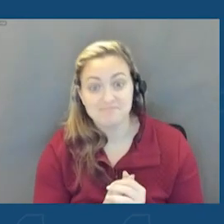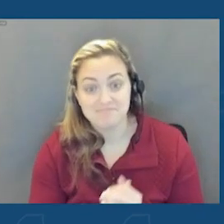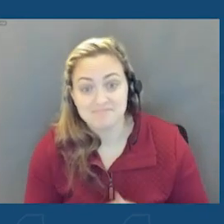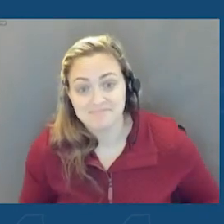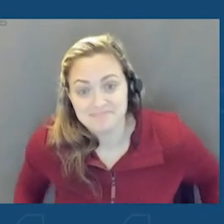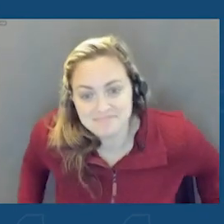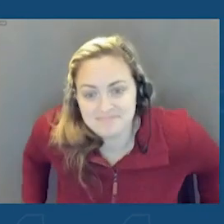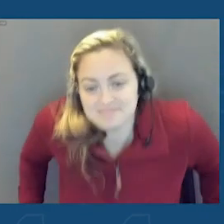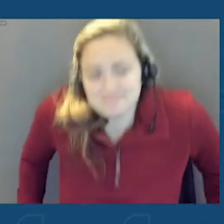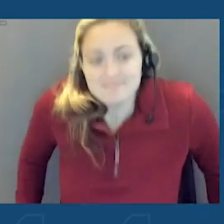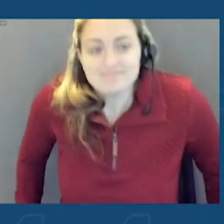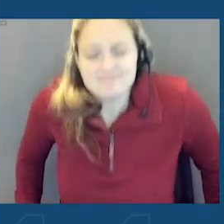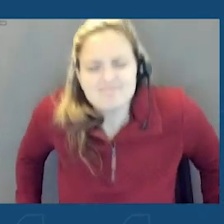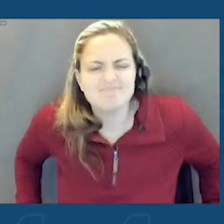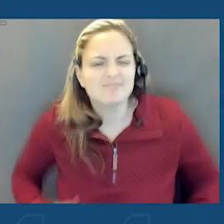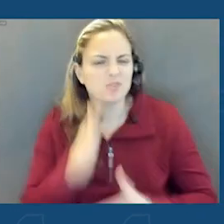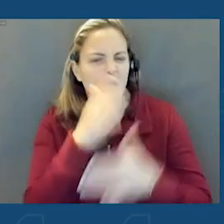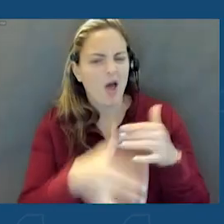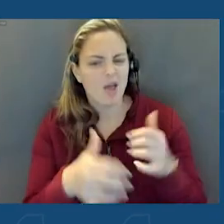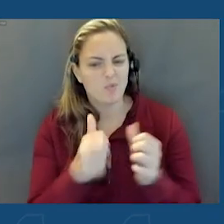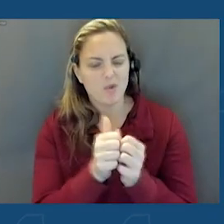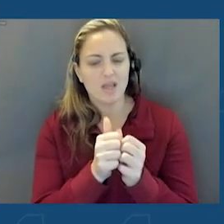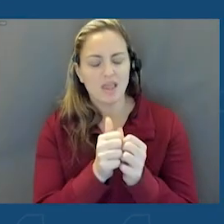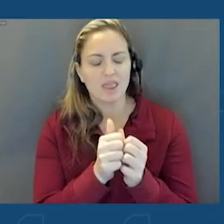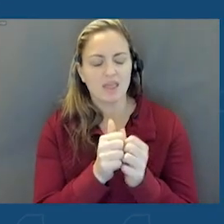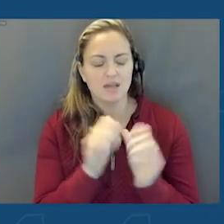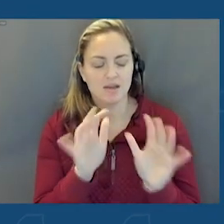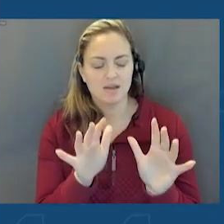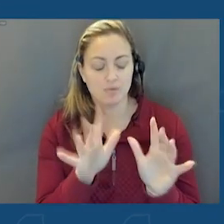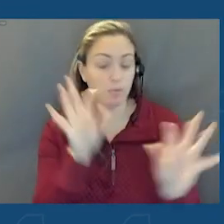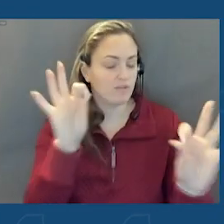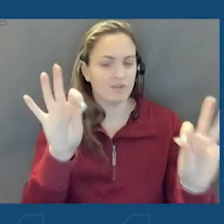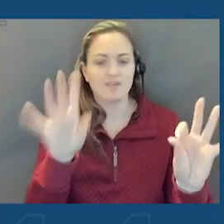I'll end with this. Remember, it's very good. When there